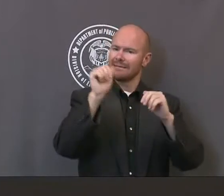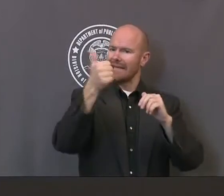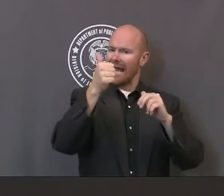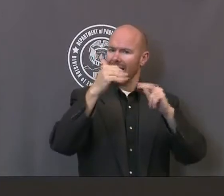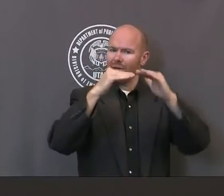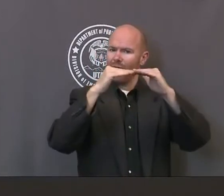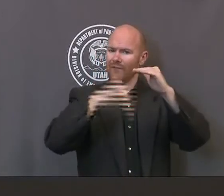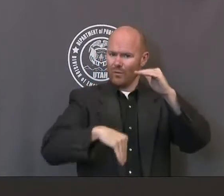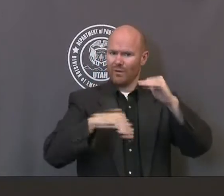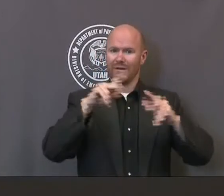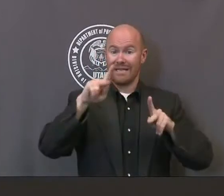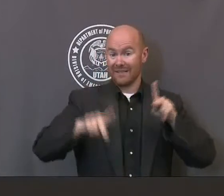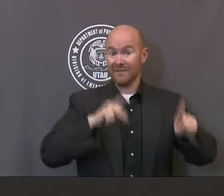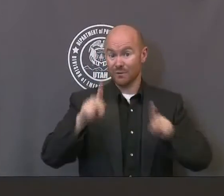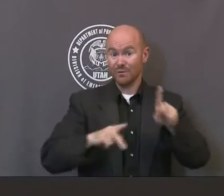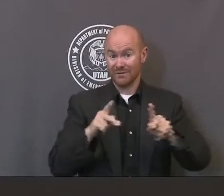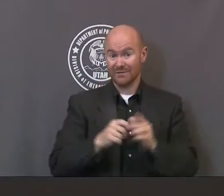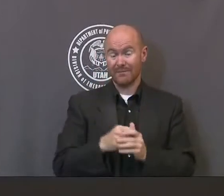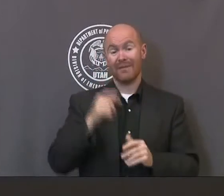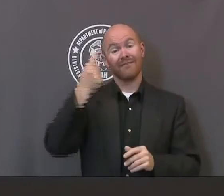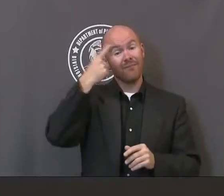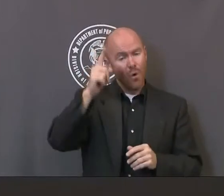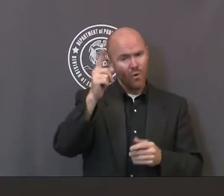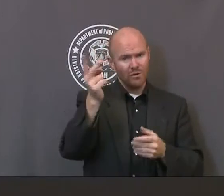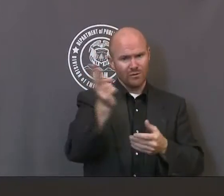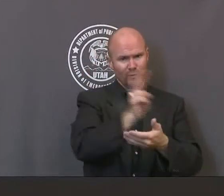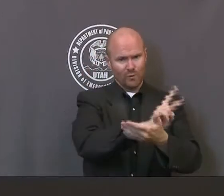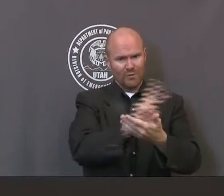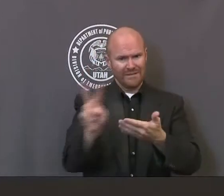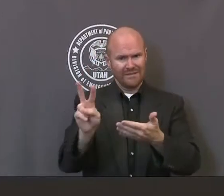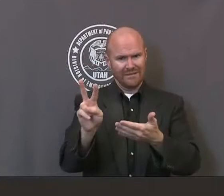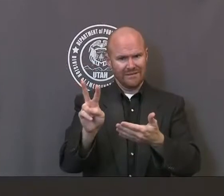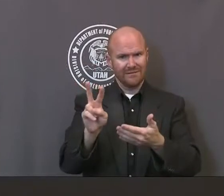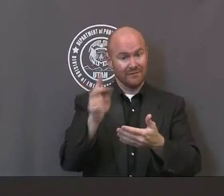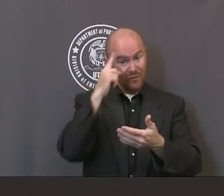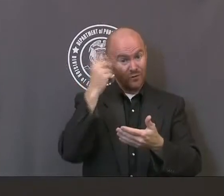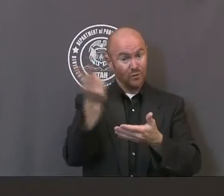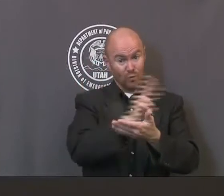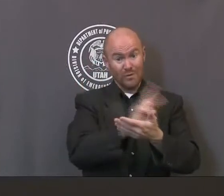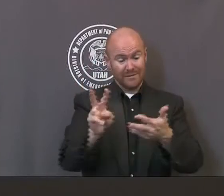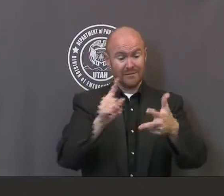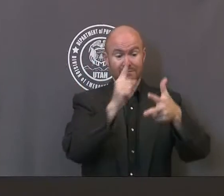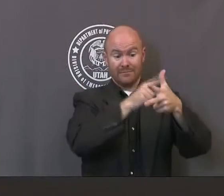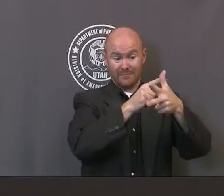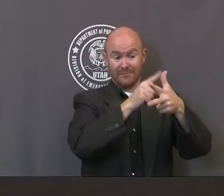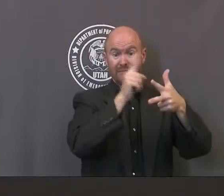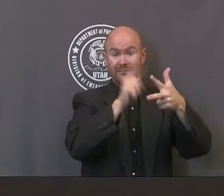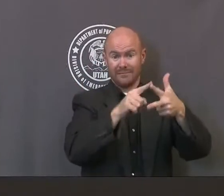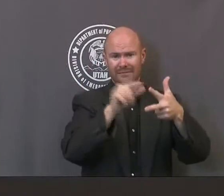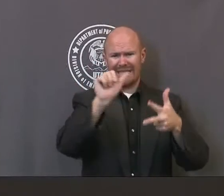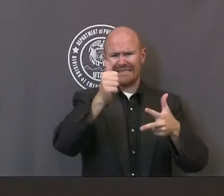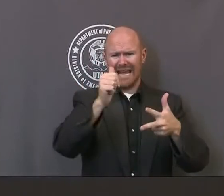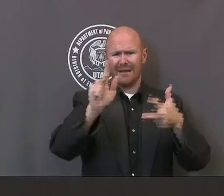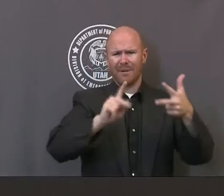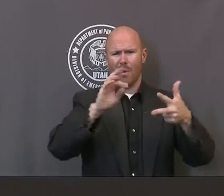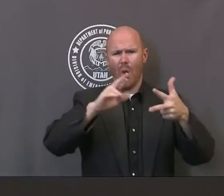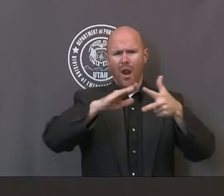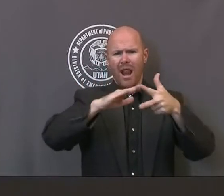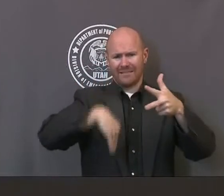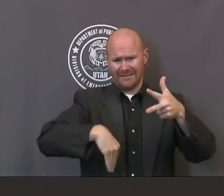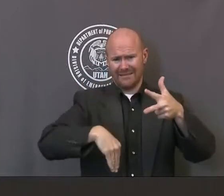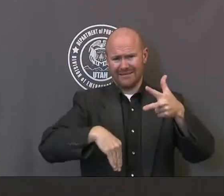or fewer. Again, this is for the next 2 weeks so that we can get a jump start on this and suppress the momentum of